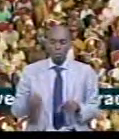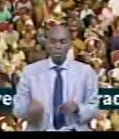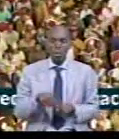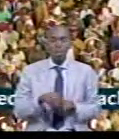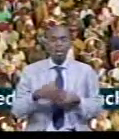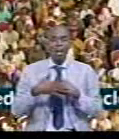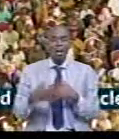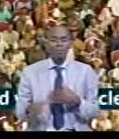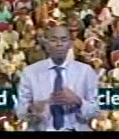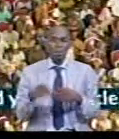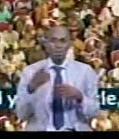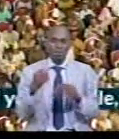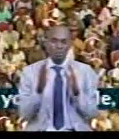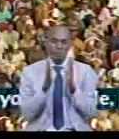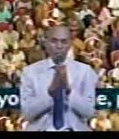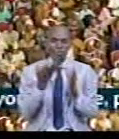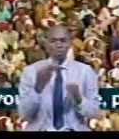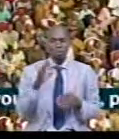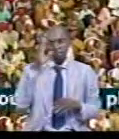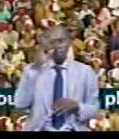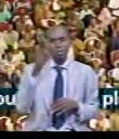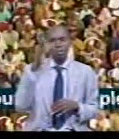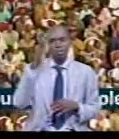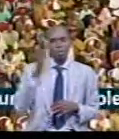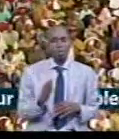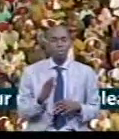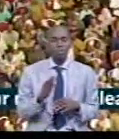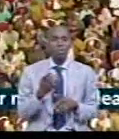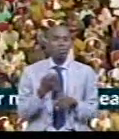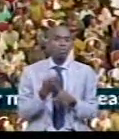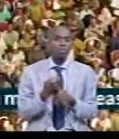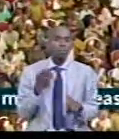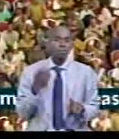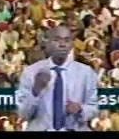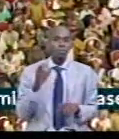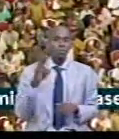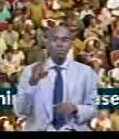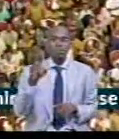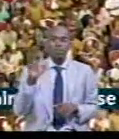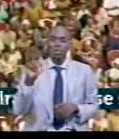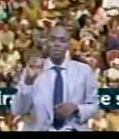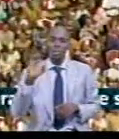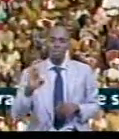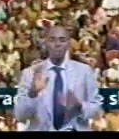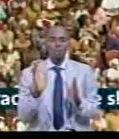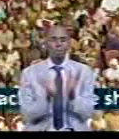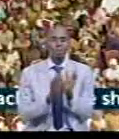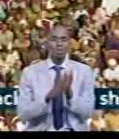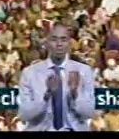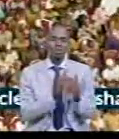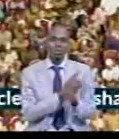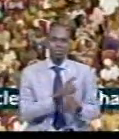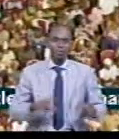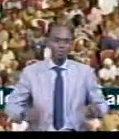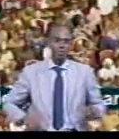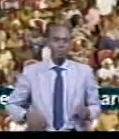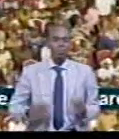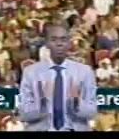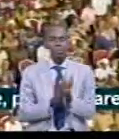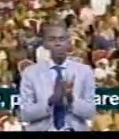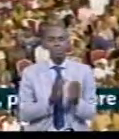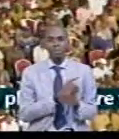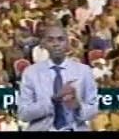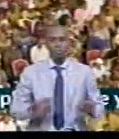prayer of the man of God, all the way from UAE. Praise the Lord. Praise the Lord.